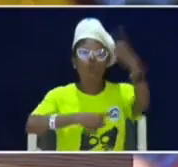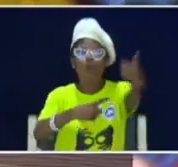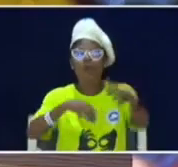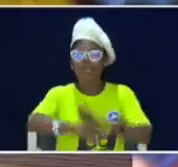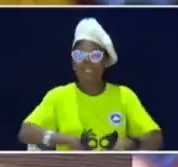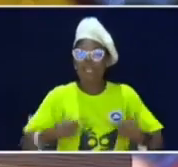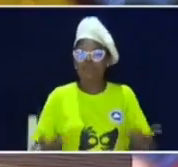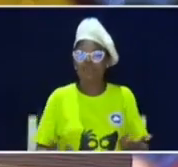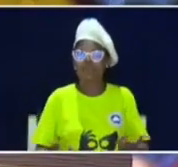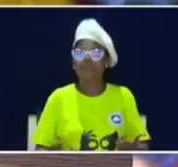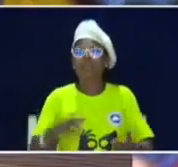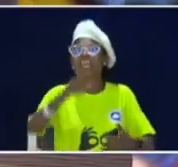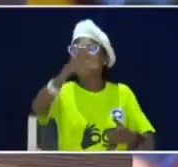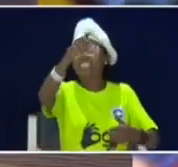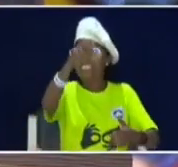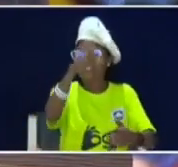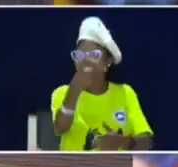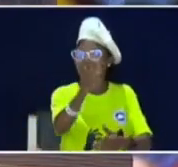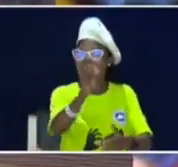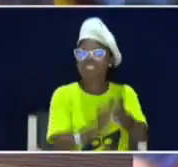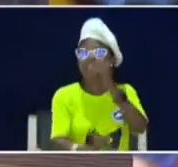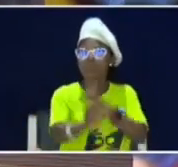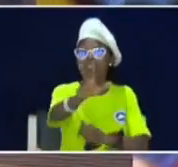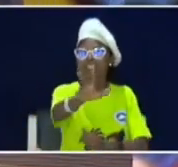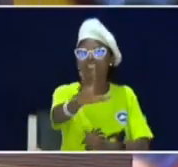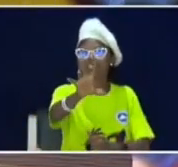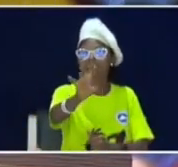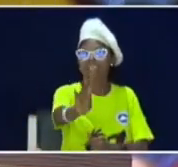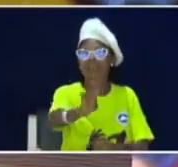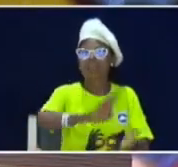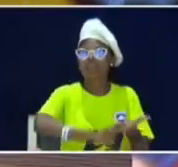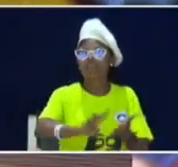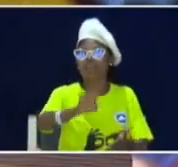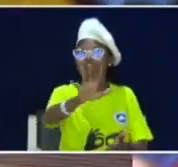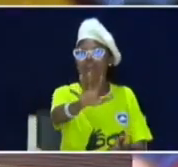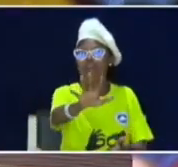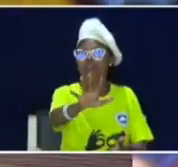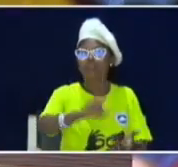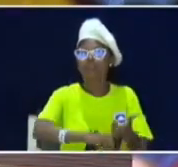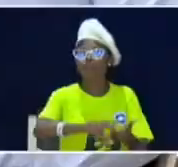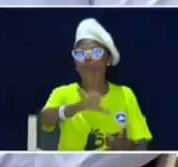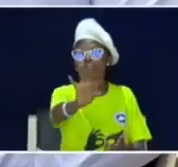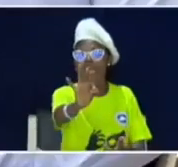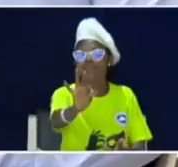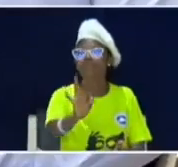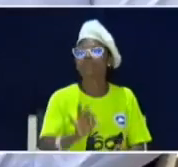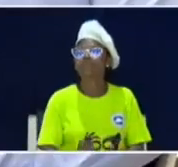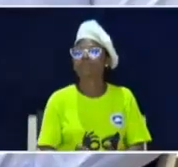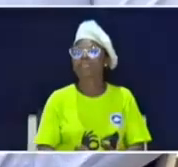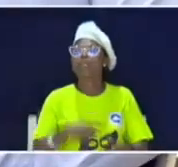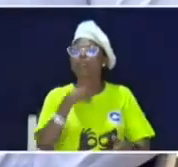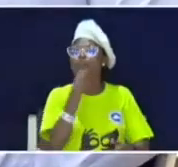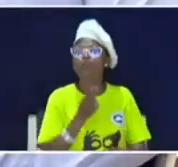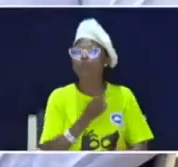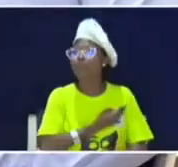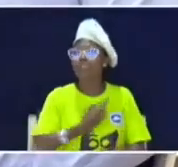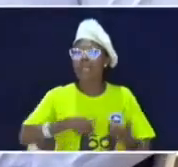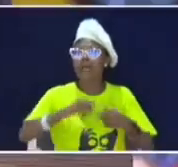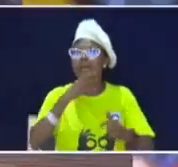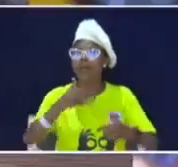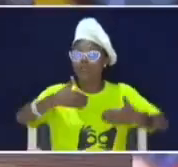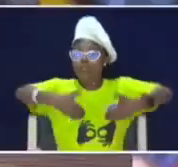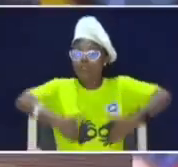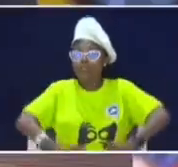9. The book of Genesis chapter 37 verse 5 to verse 9 told us about a young man